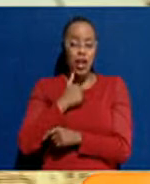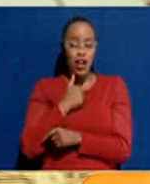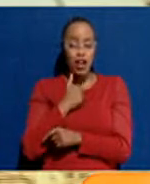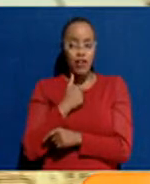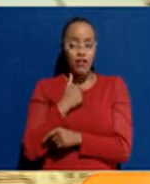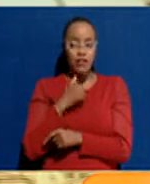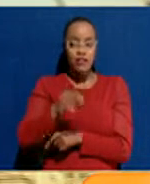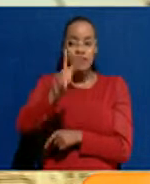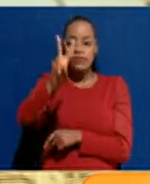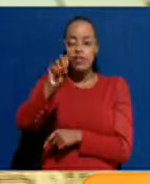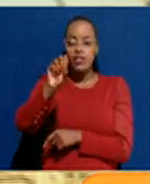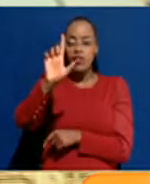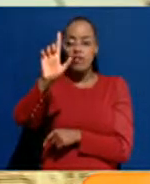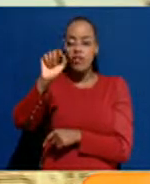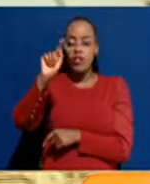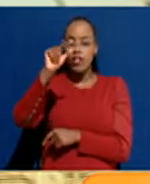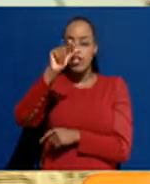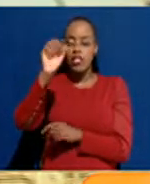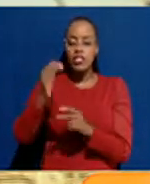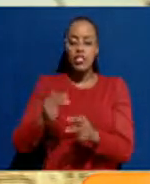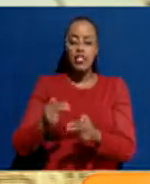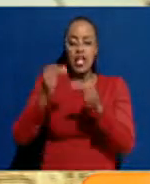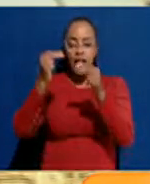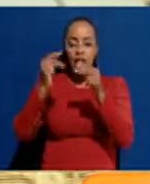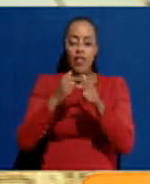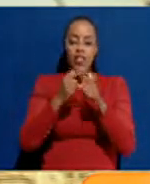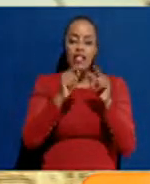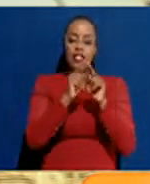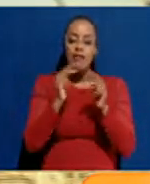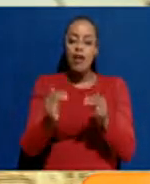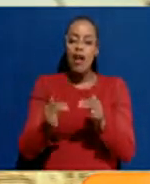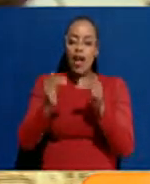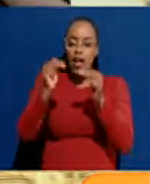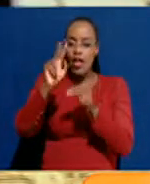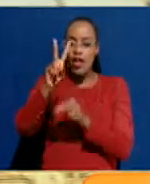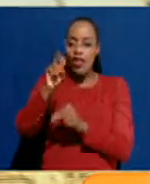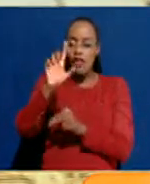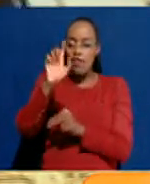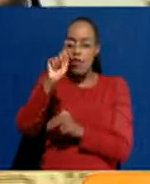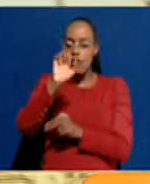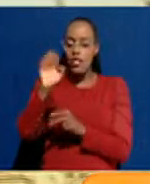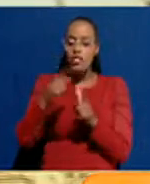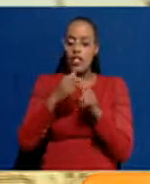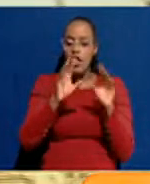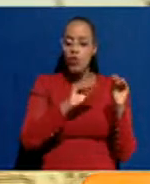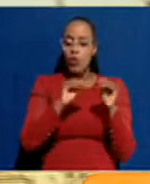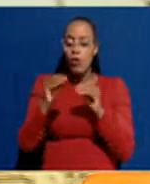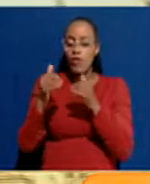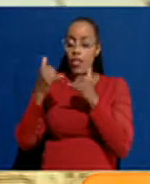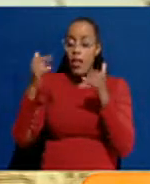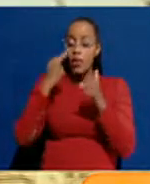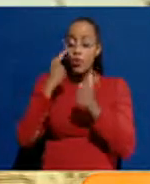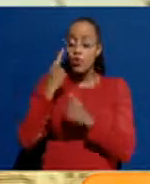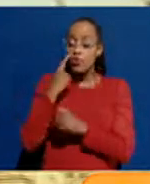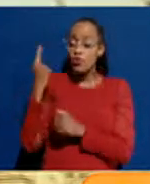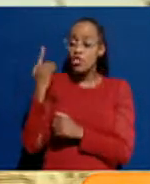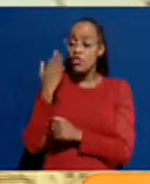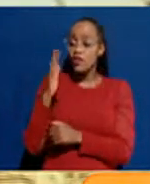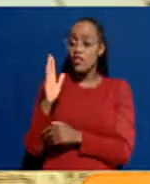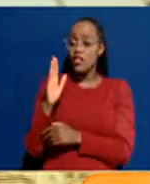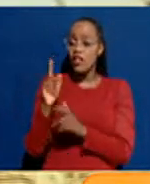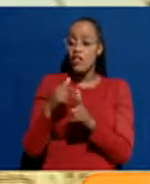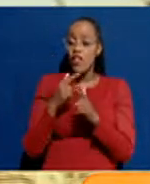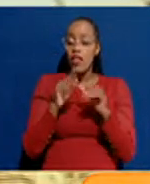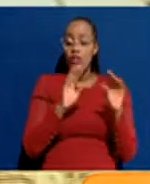the voltage is raised very high, it's transformed to a very high voltage. And then you move using these lines that we are showing on your screen to where